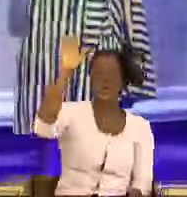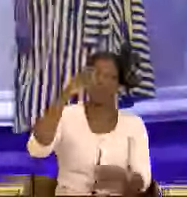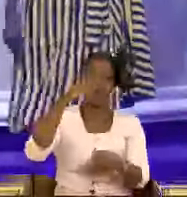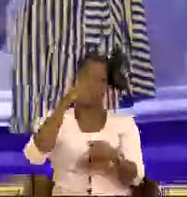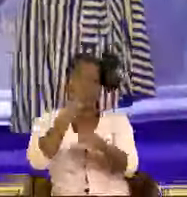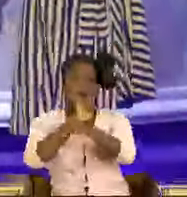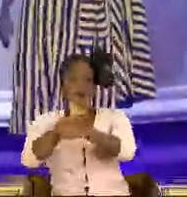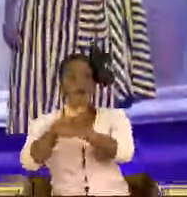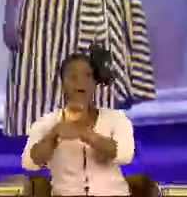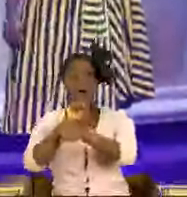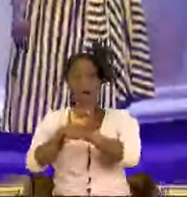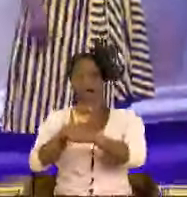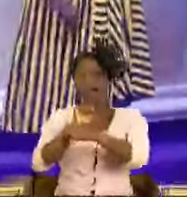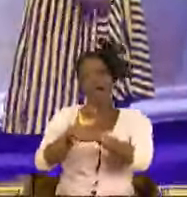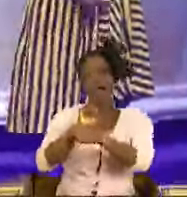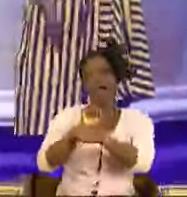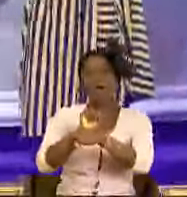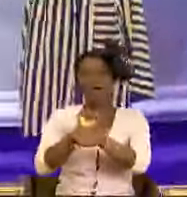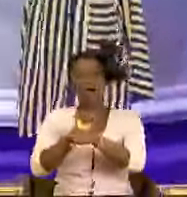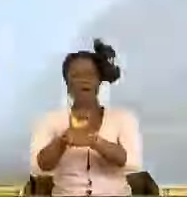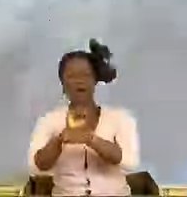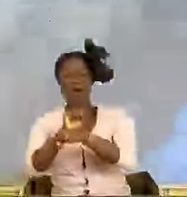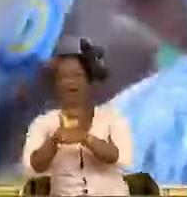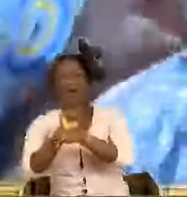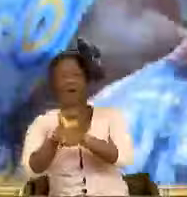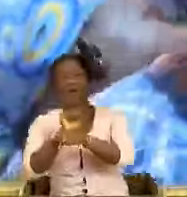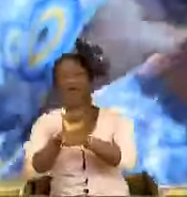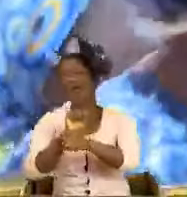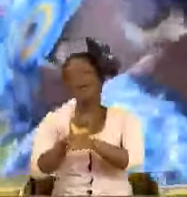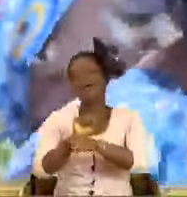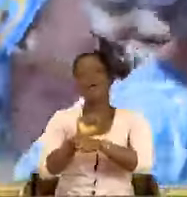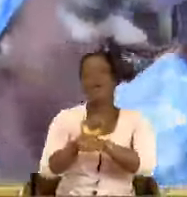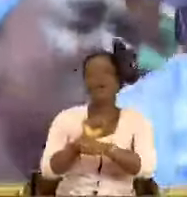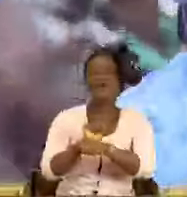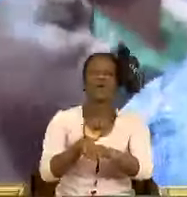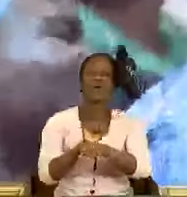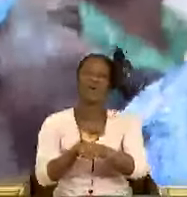it I just know that I conquer I don't know how he does